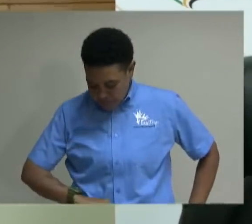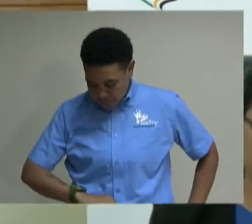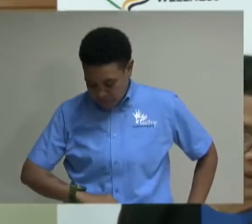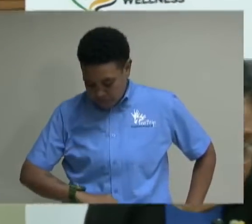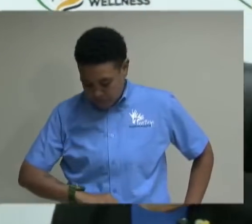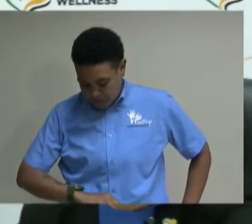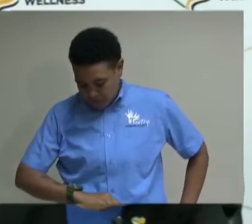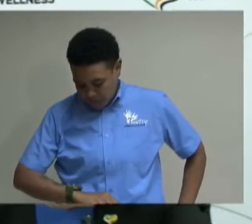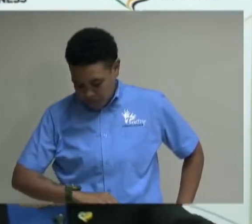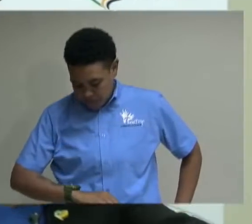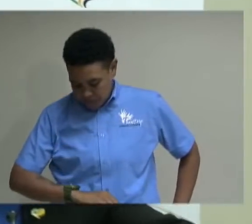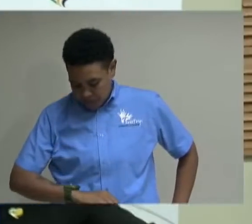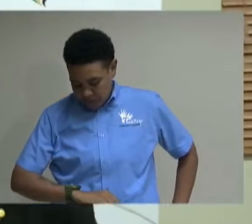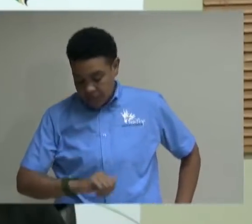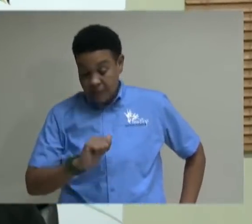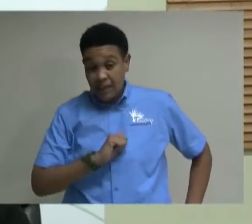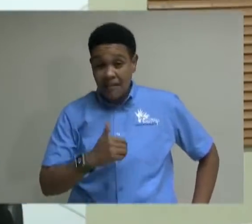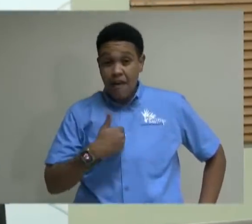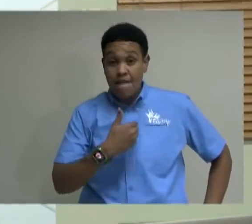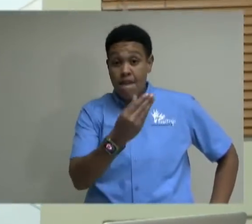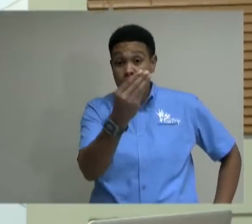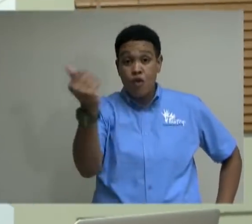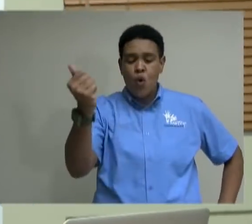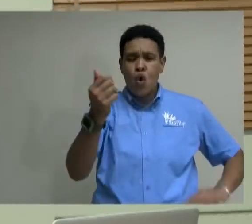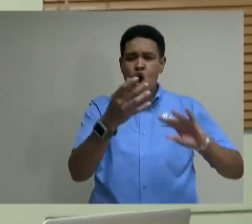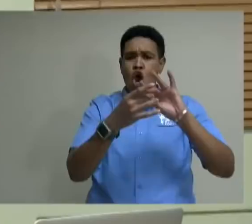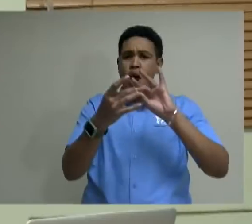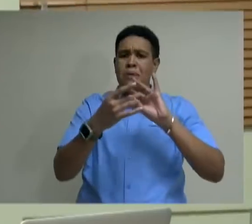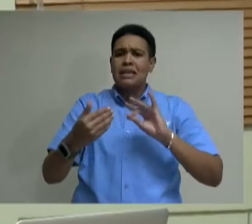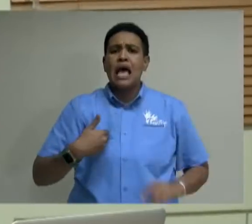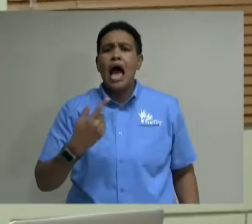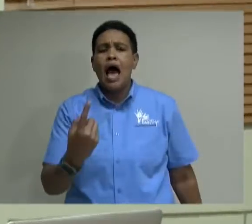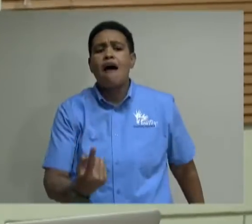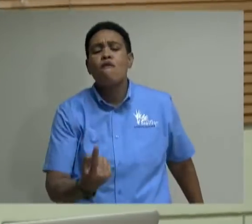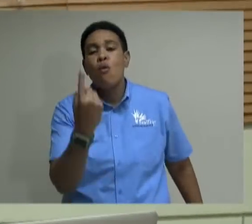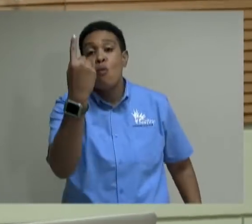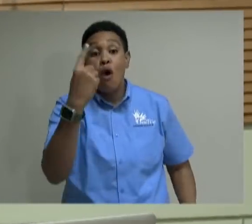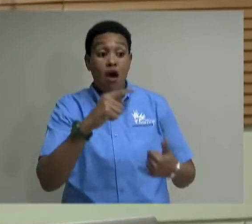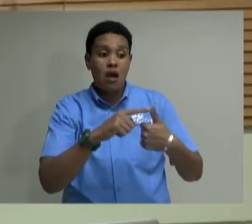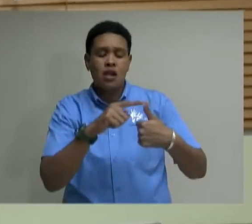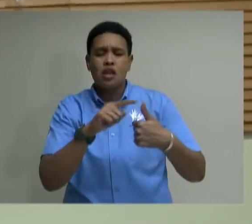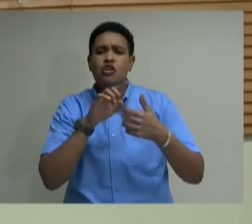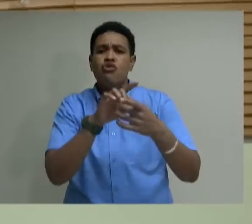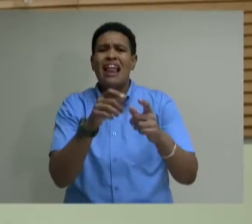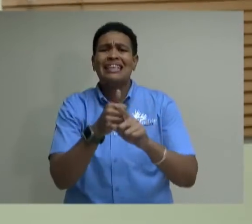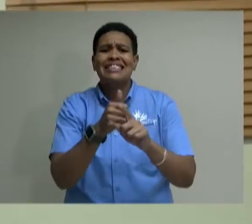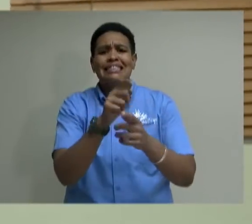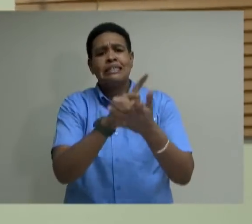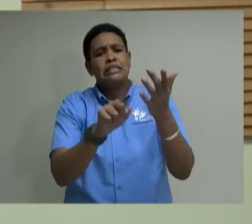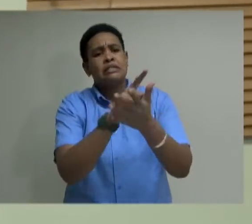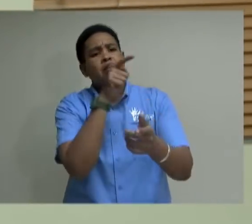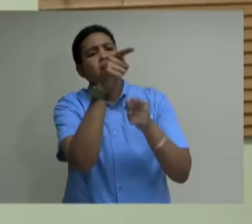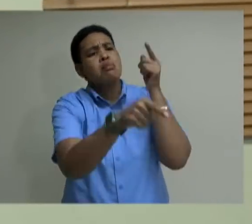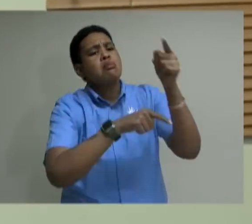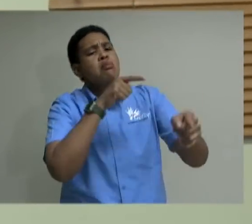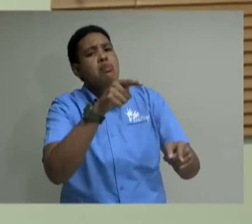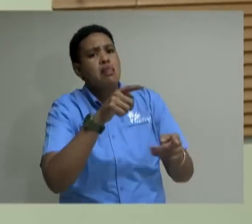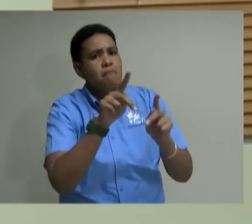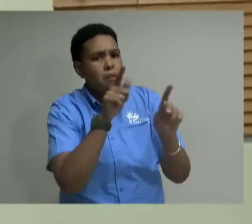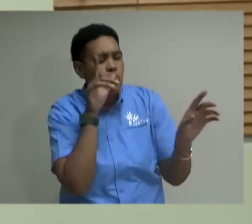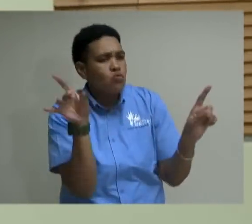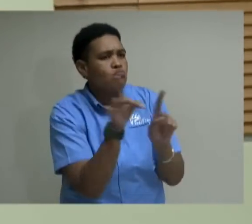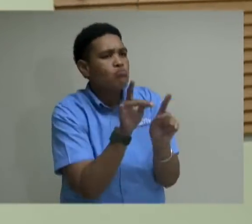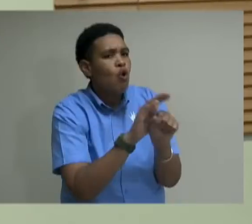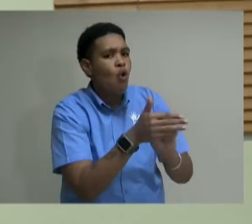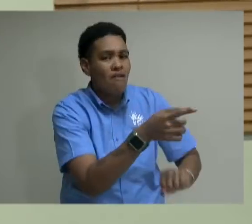Right. I just have a few comments. One is in terms of stigma. The minister